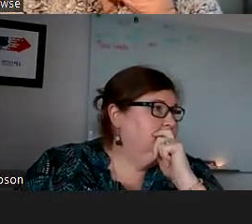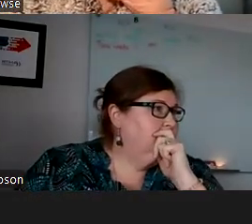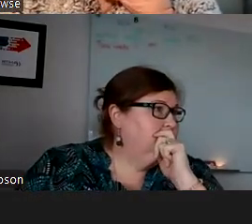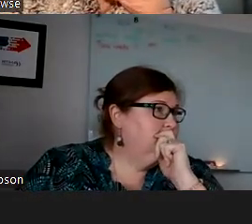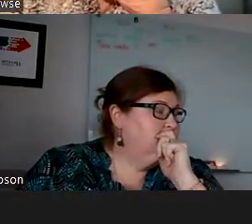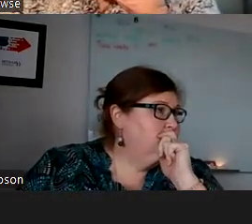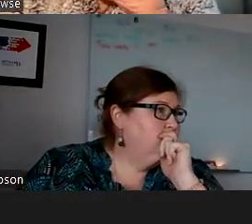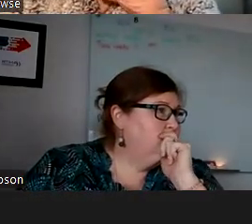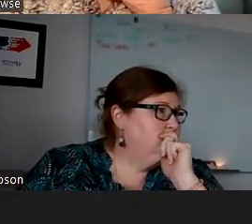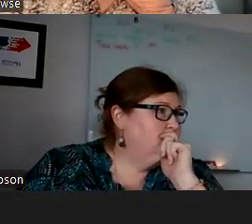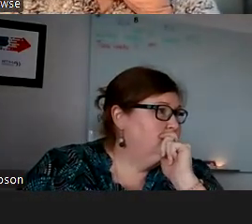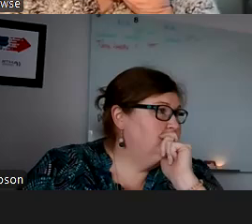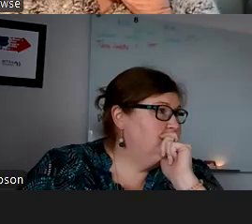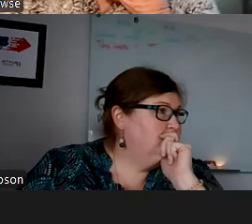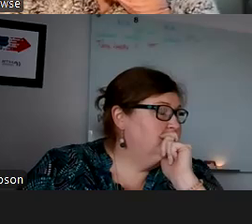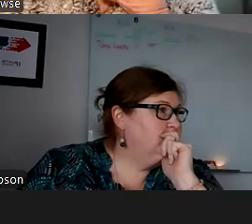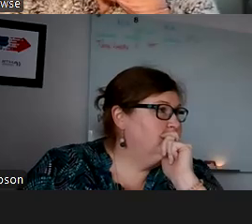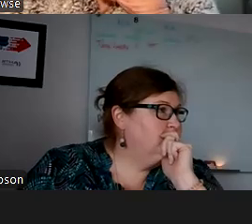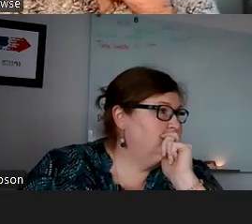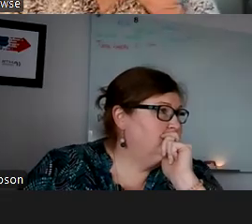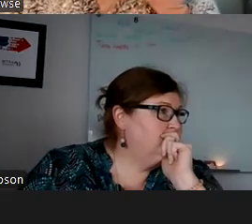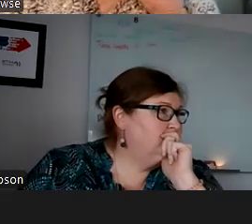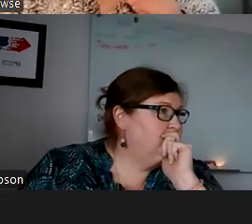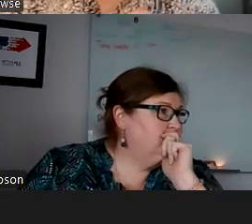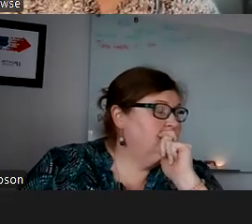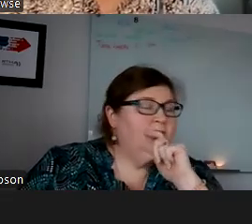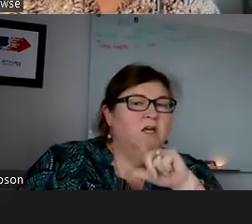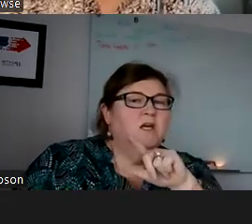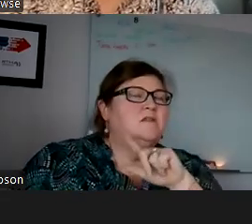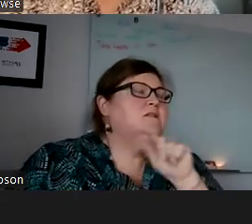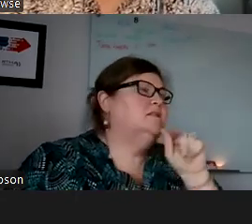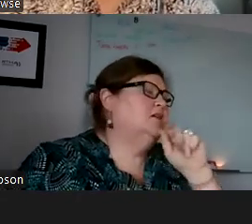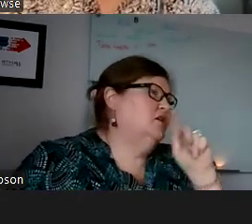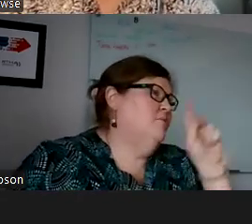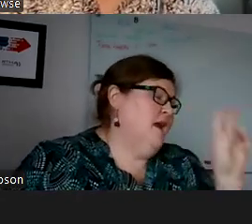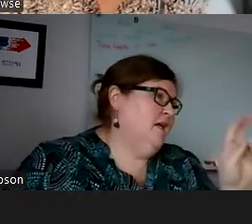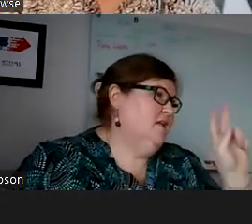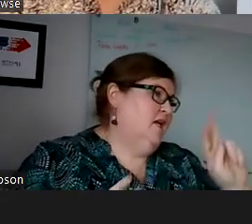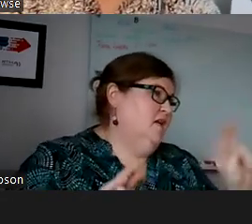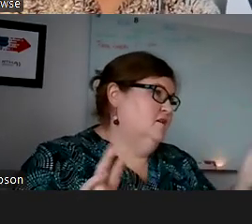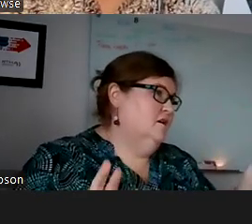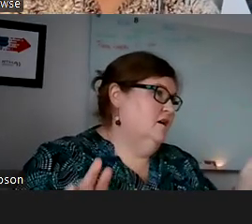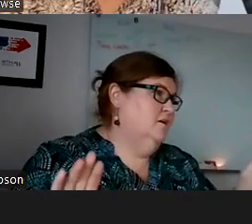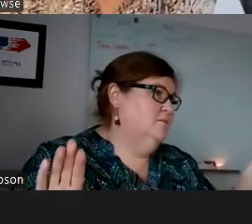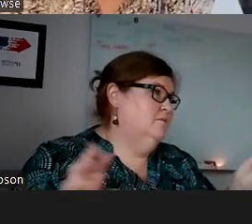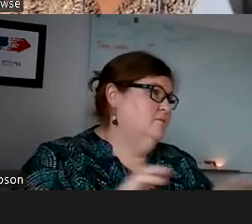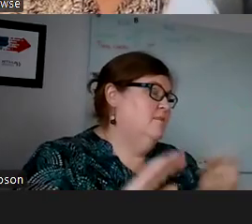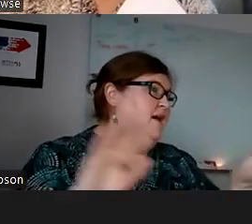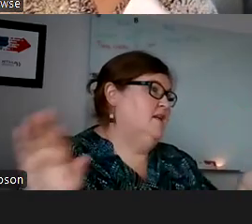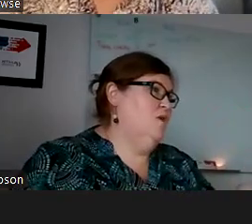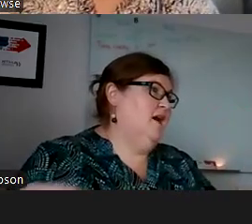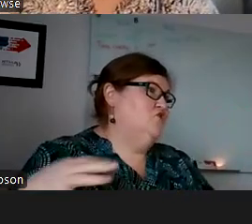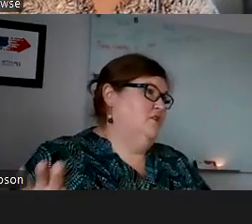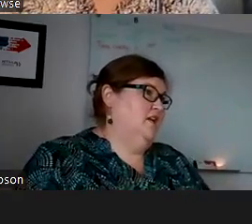cognitive processing, understanding that the focus there is learning and task execution. So we have